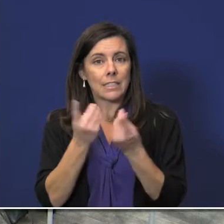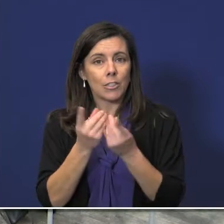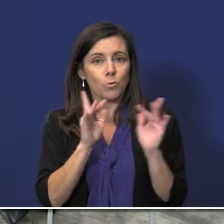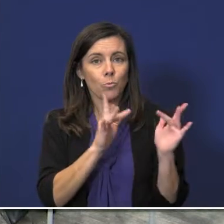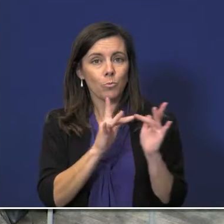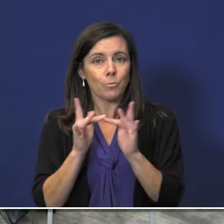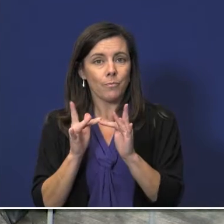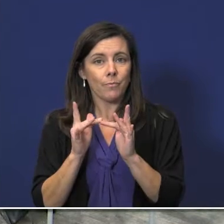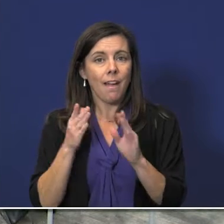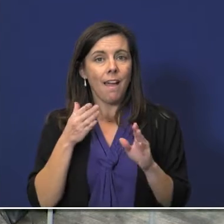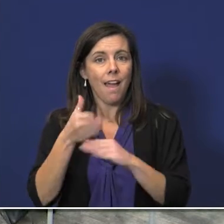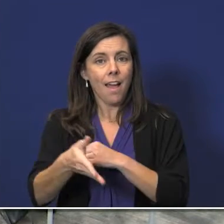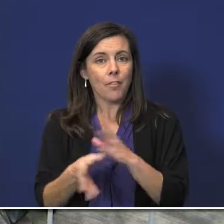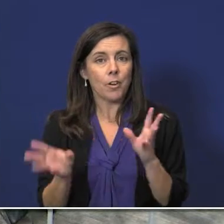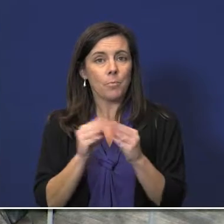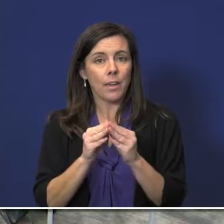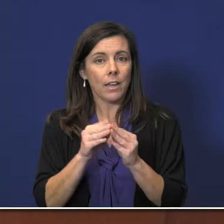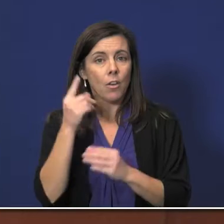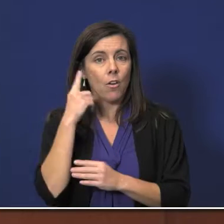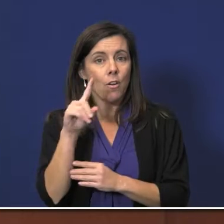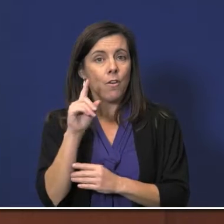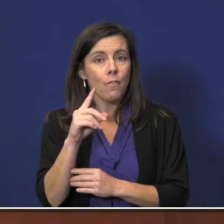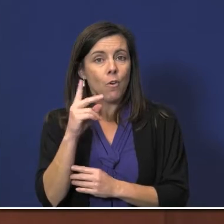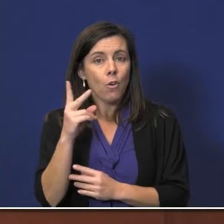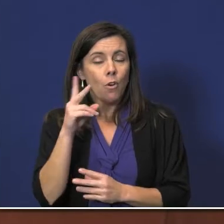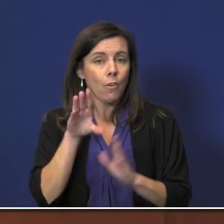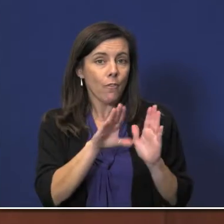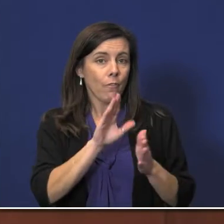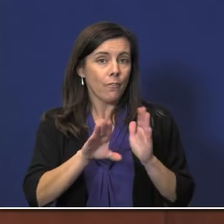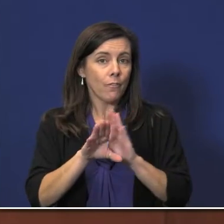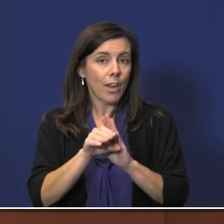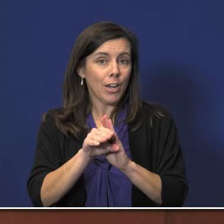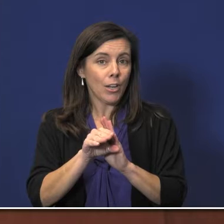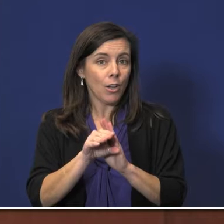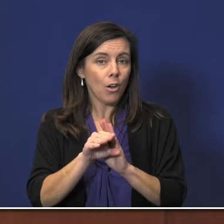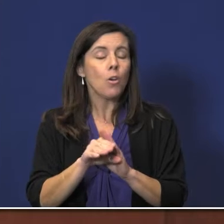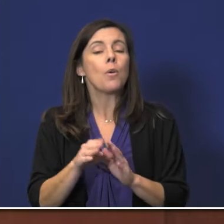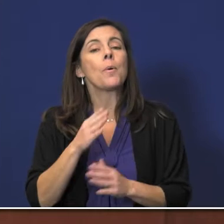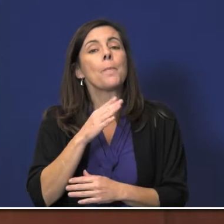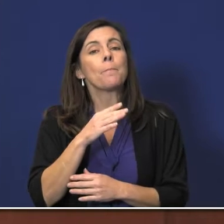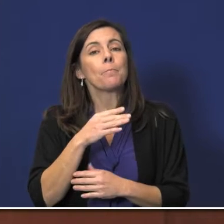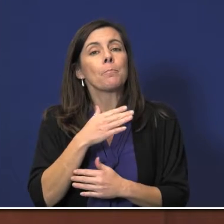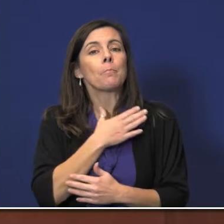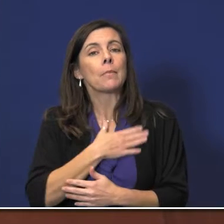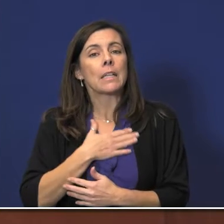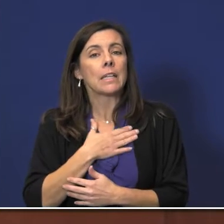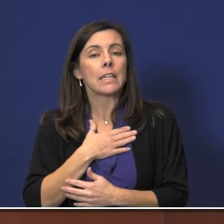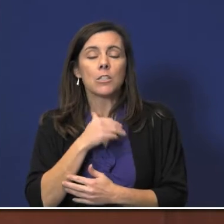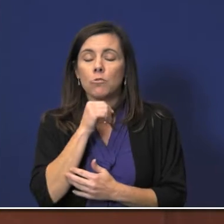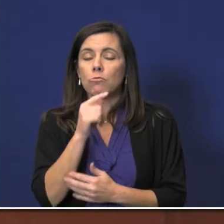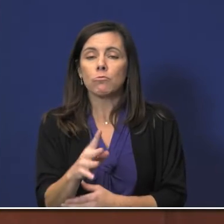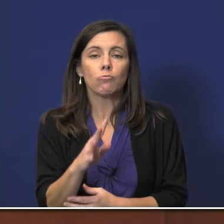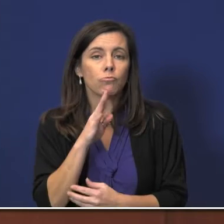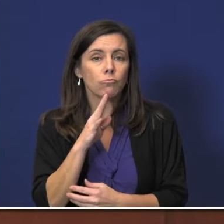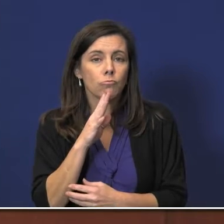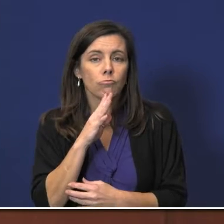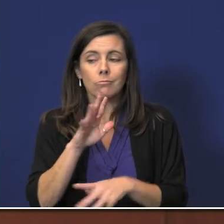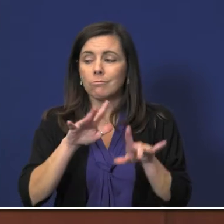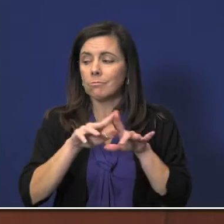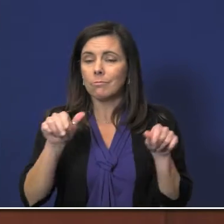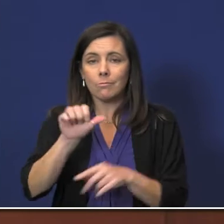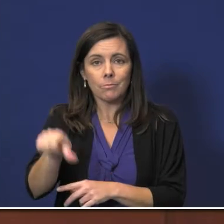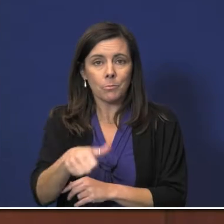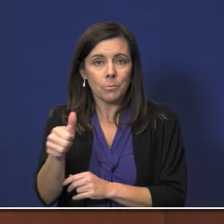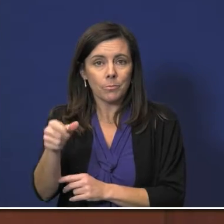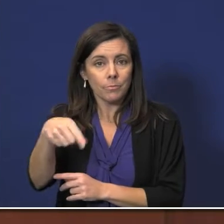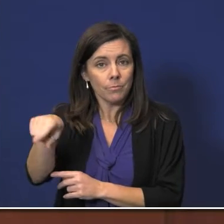the video to adequately reflect the proceedings, I respectfully ask that you please refrain from talking while others are speaking